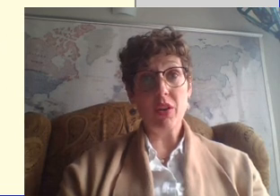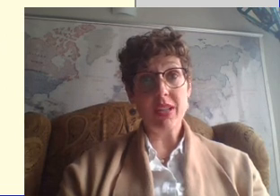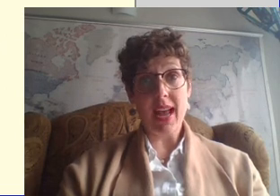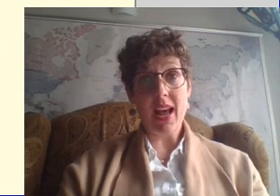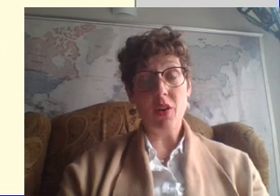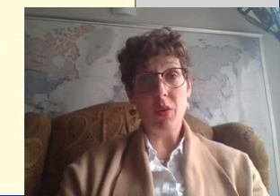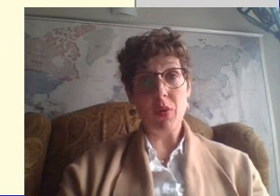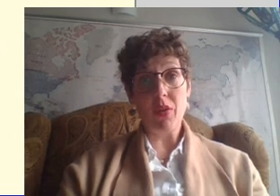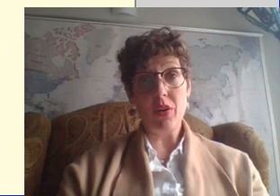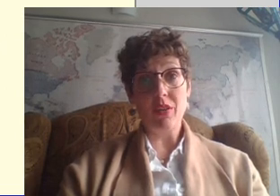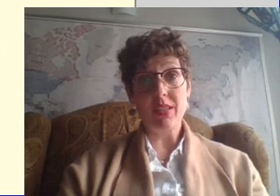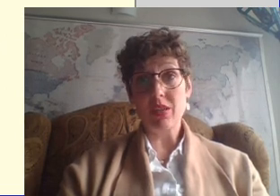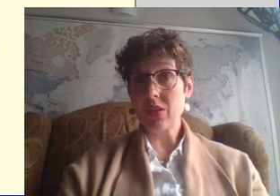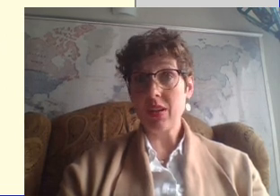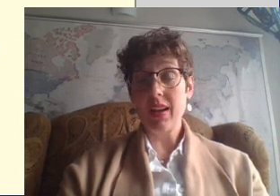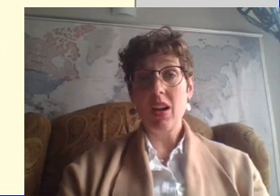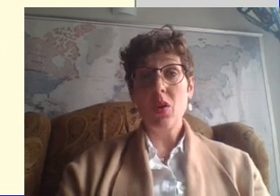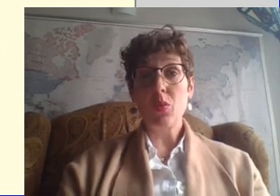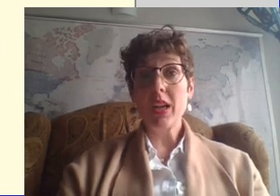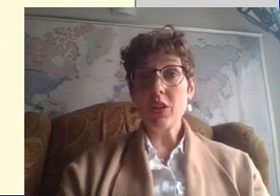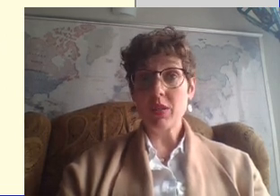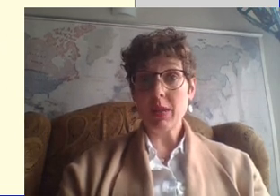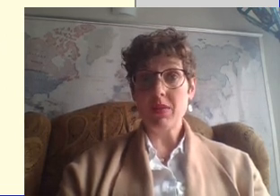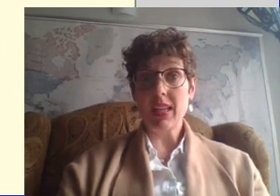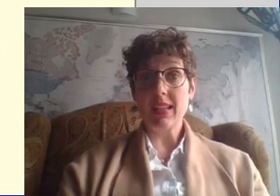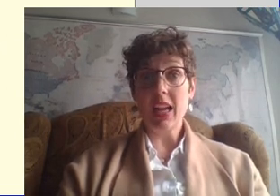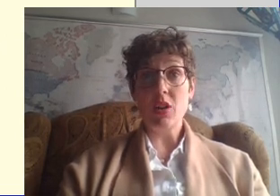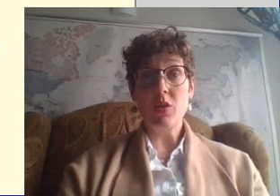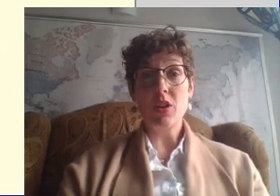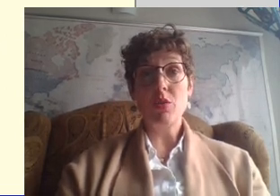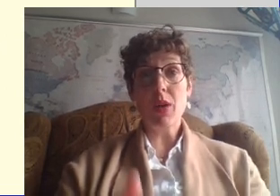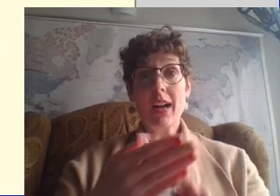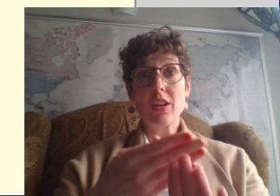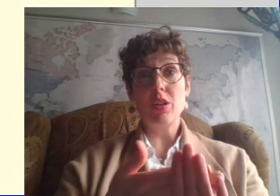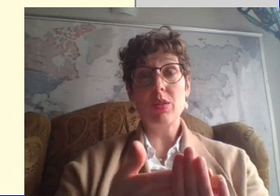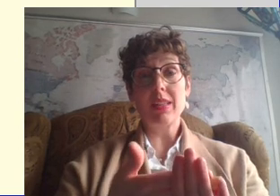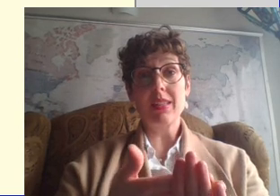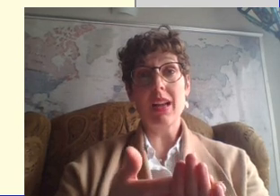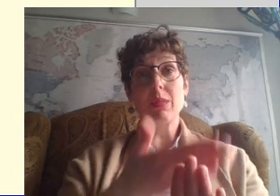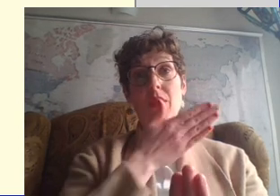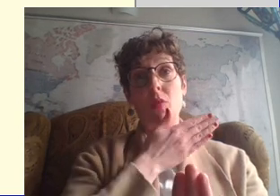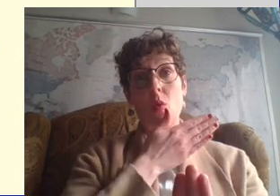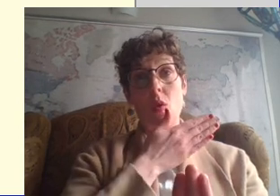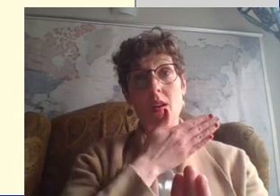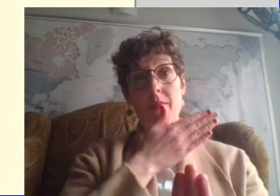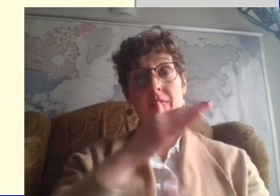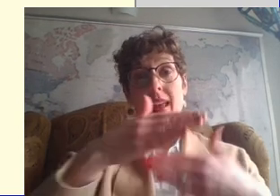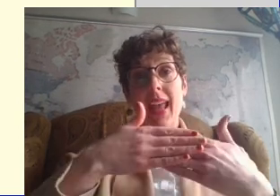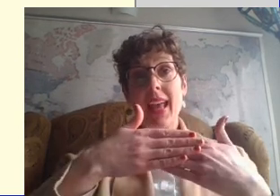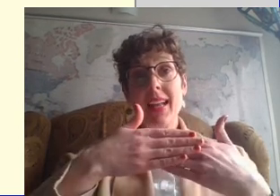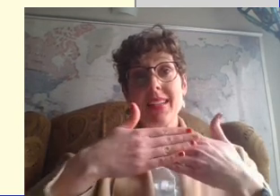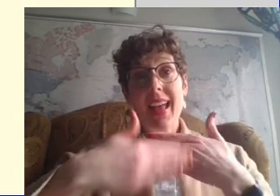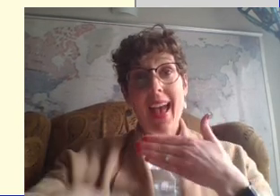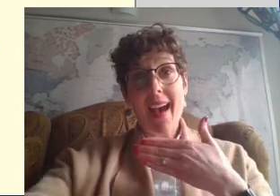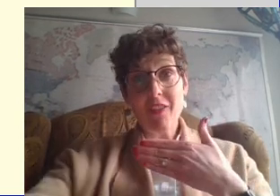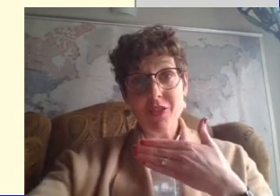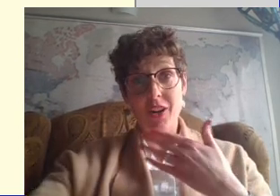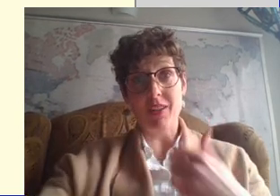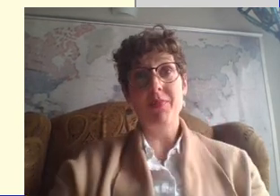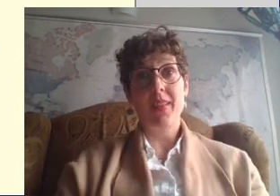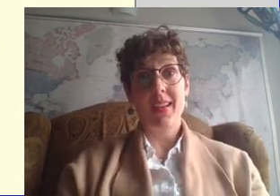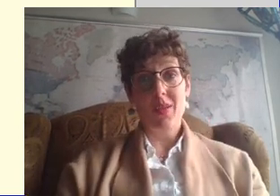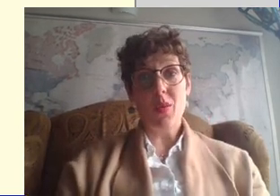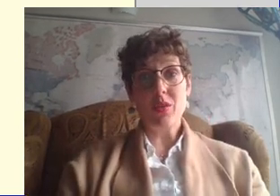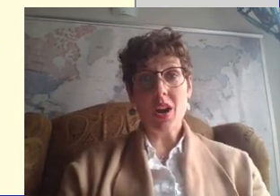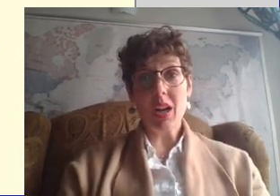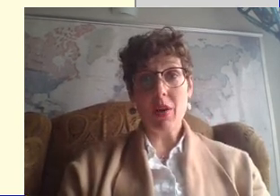mom or your dad or your brother or your sister read you some of these, and you can practice using the signs before and